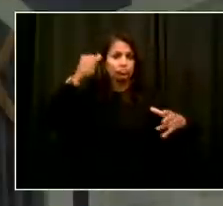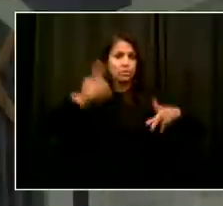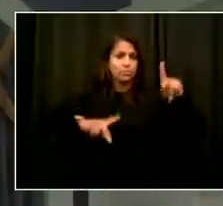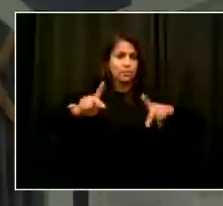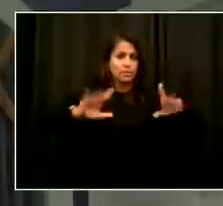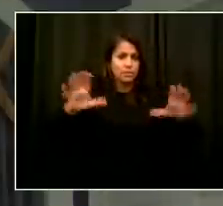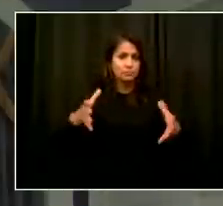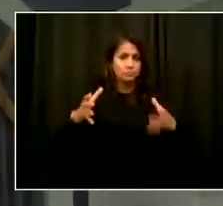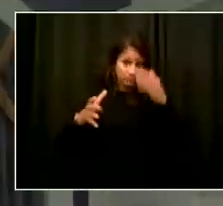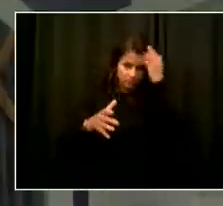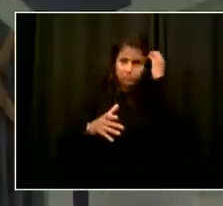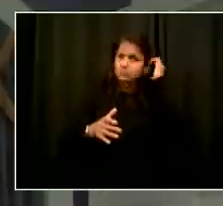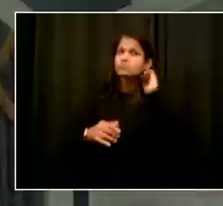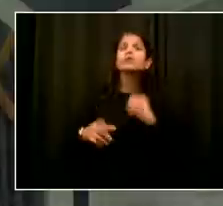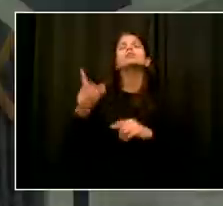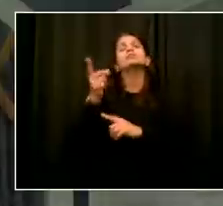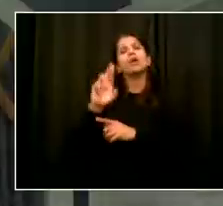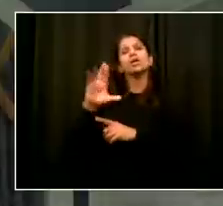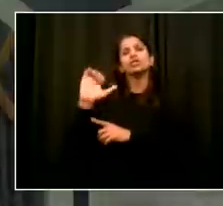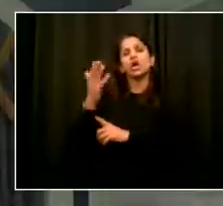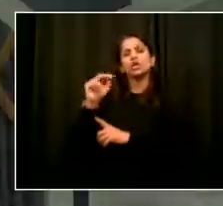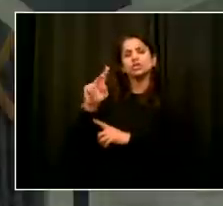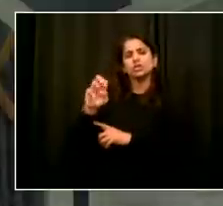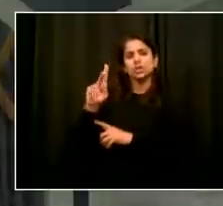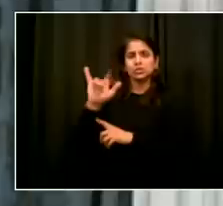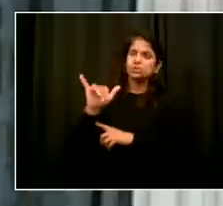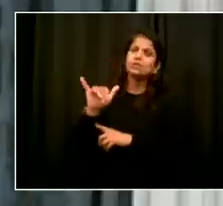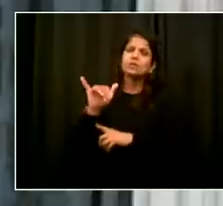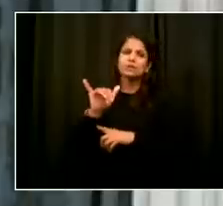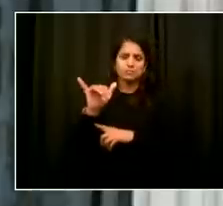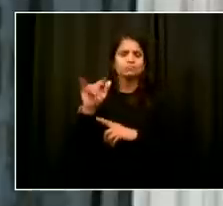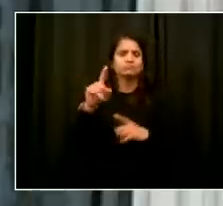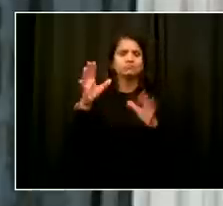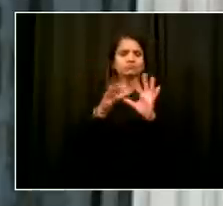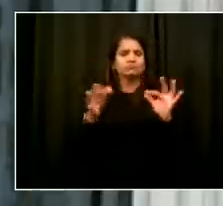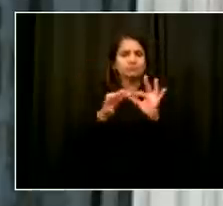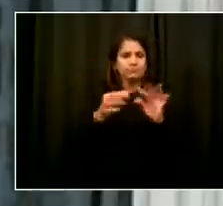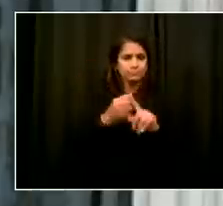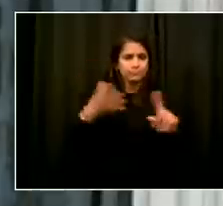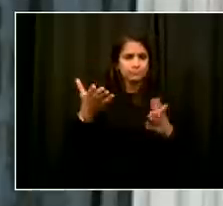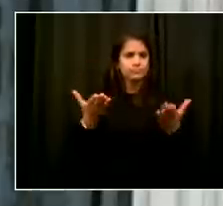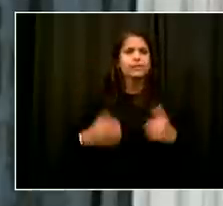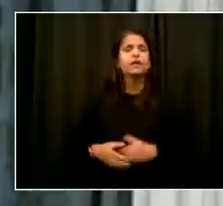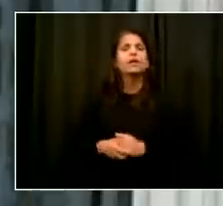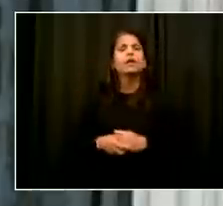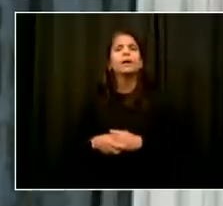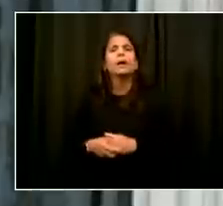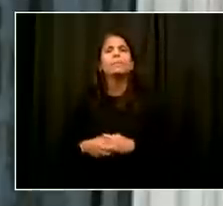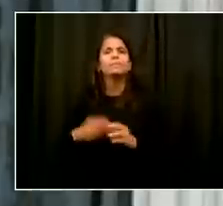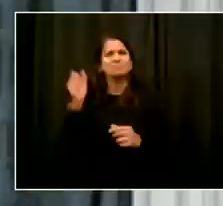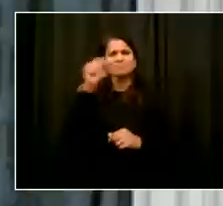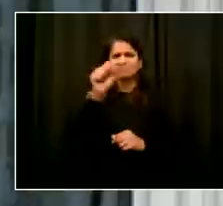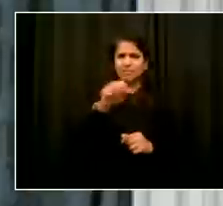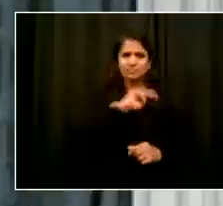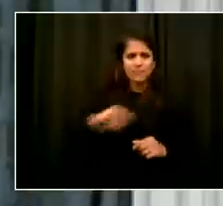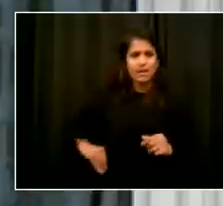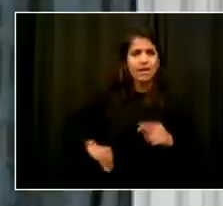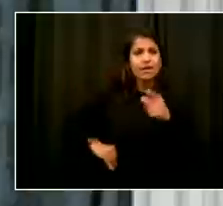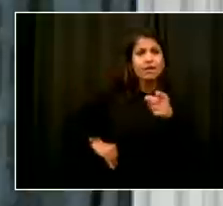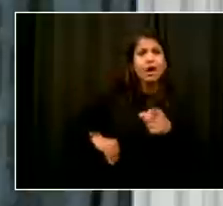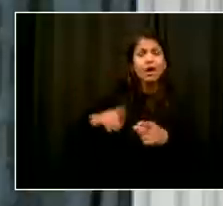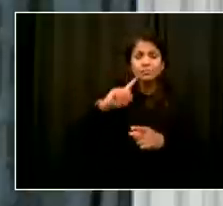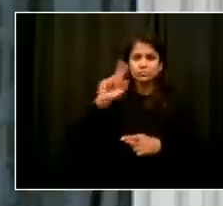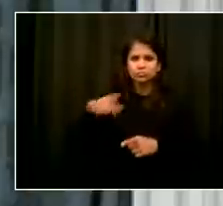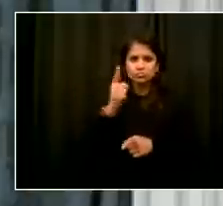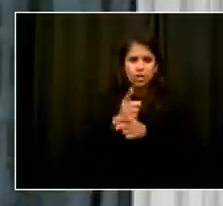what you described is indeed what we're seeing, a marked increase in cases as well as hospitalizations due